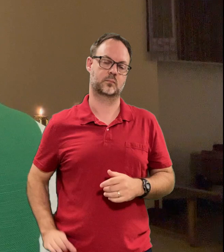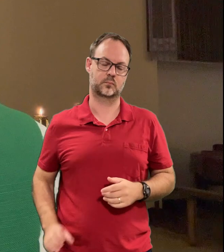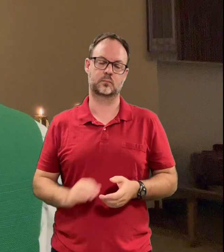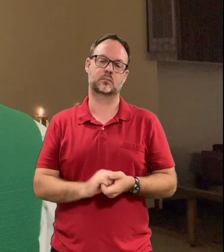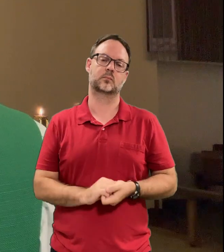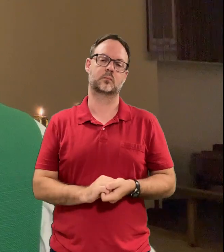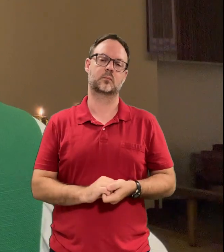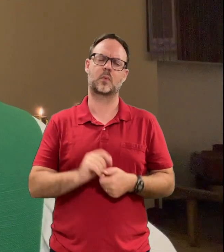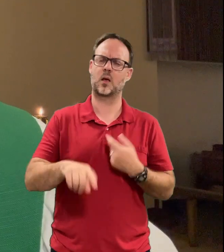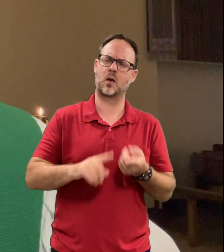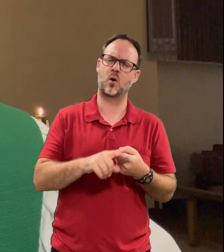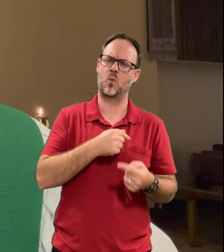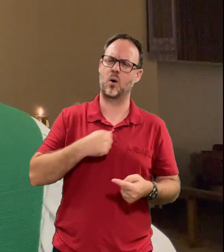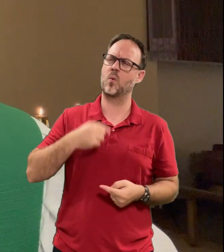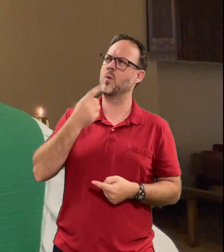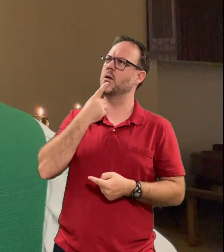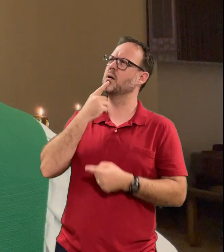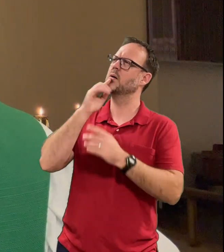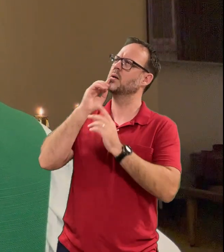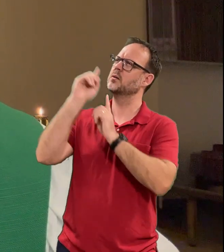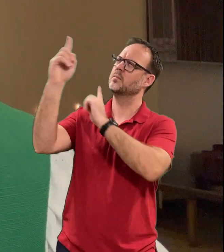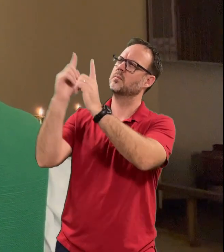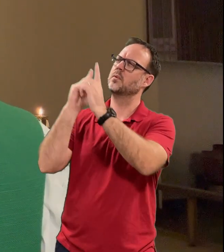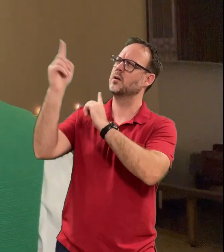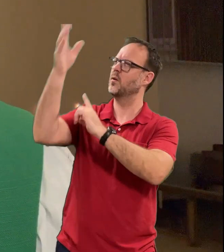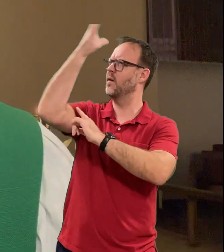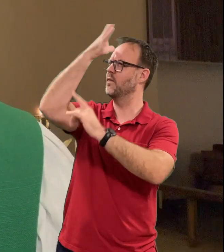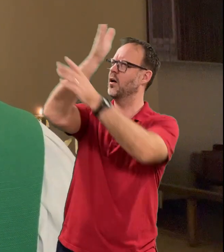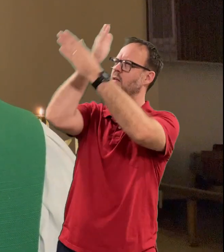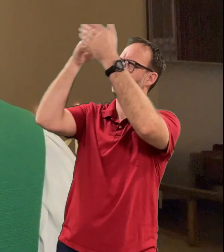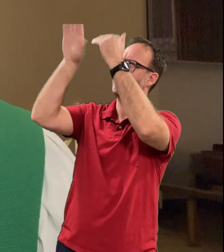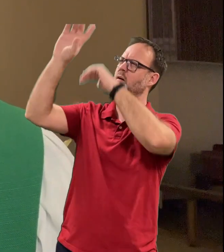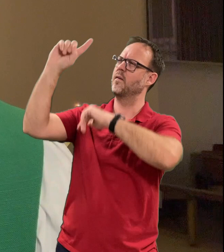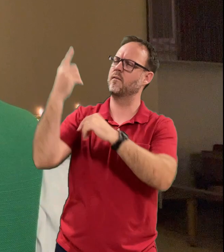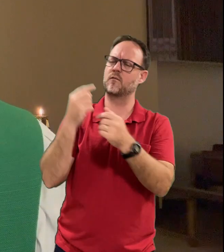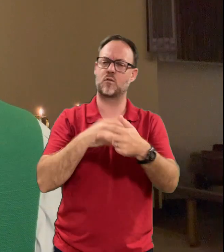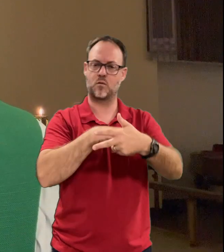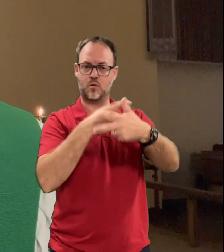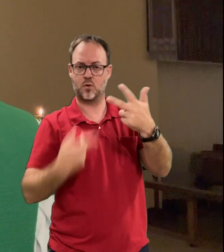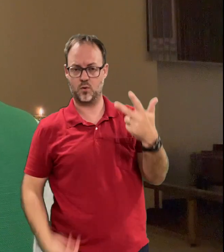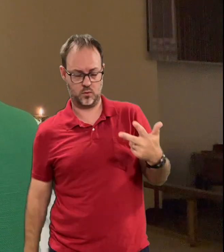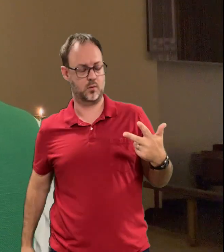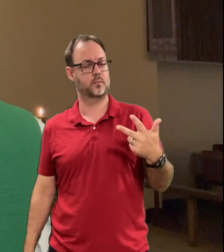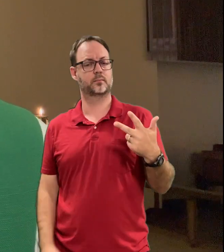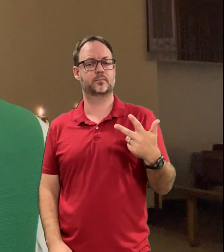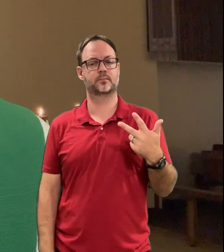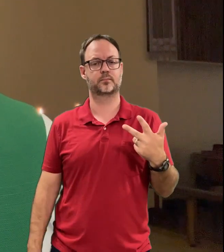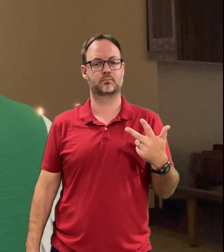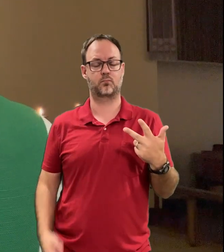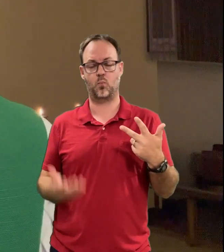Christ. And as we speak to our Father in heaven, the first three things that